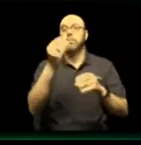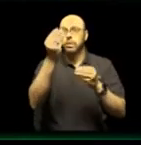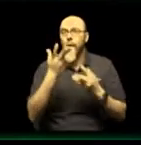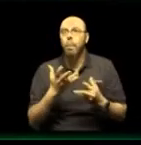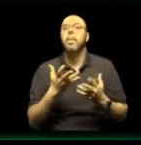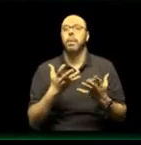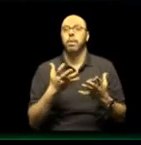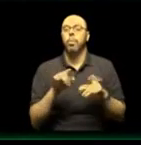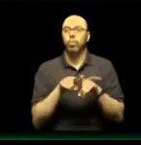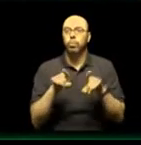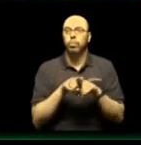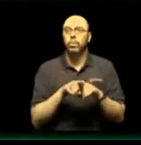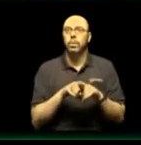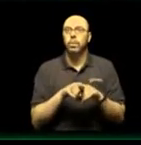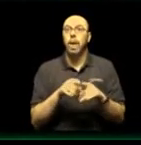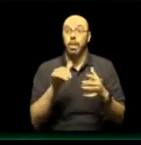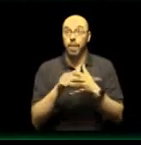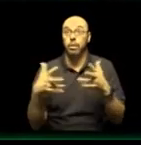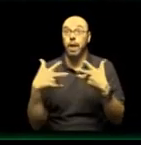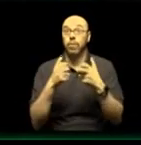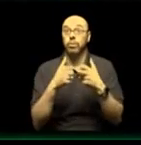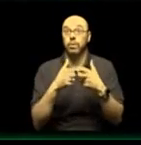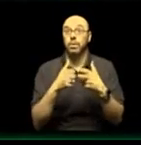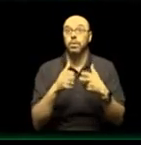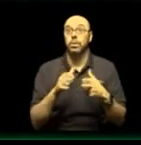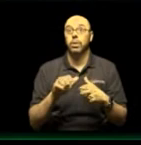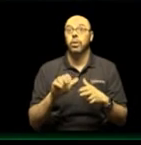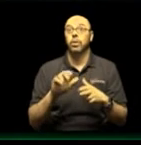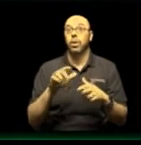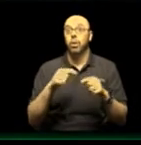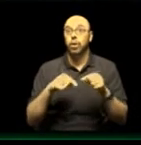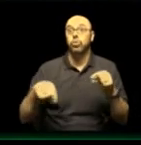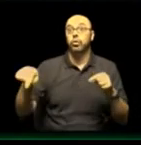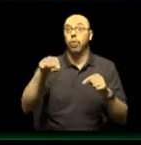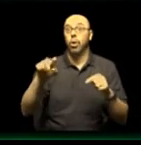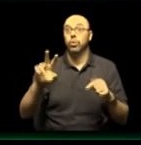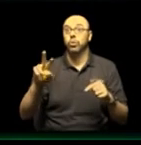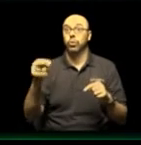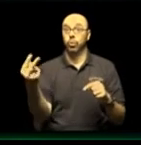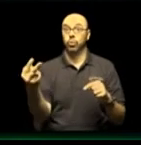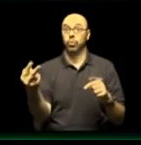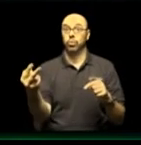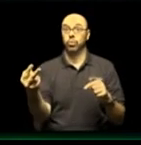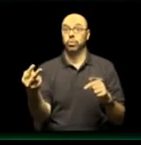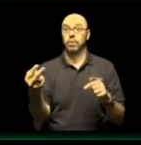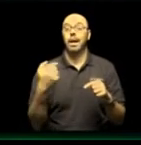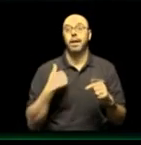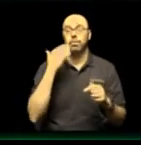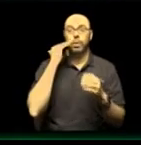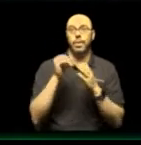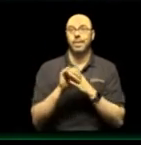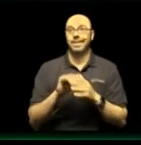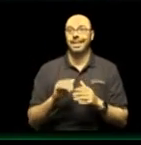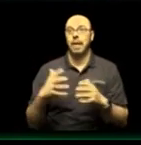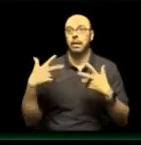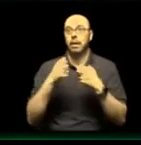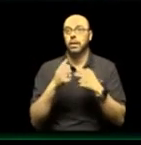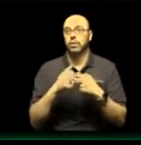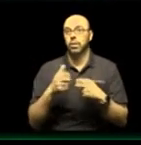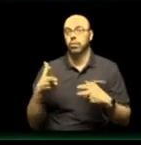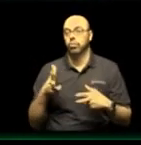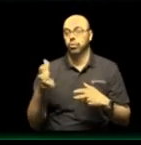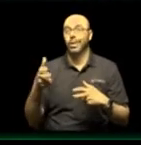me there's an accident, turn 2, accident, turn 2. So I go to the accident in turn 2, so I slow